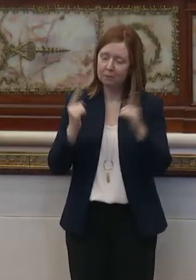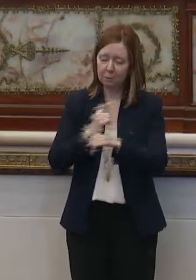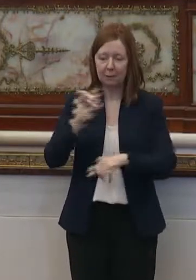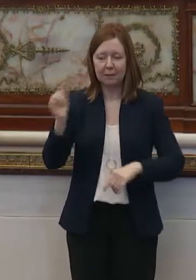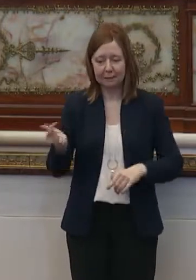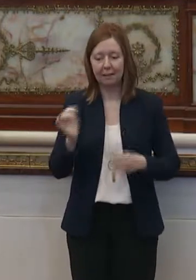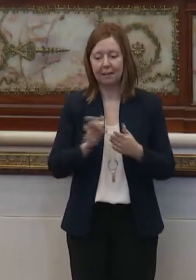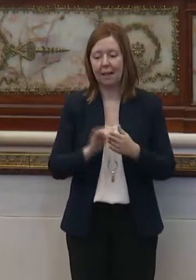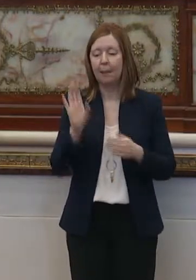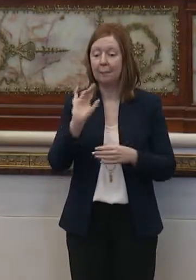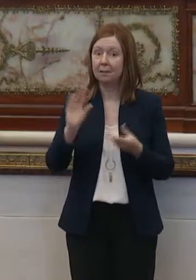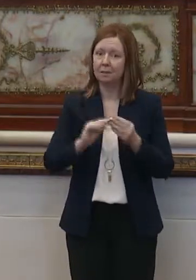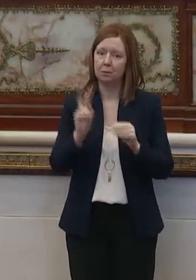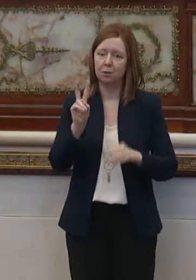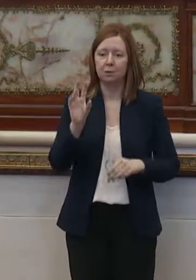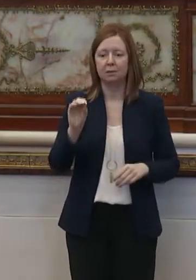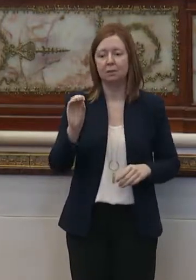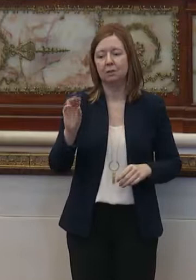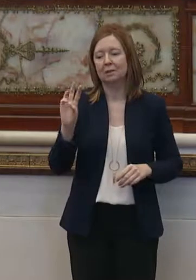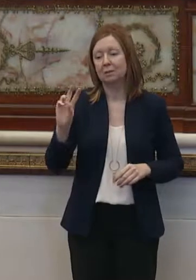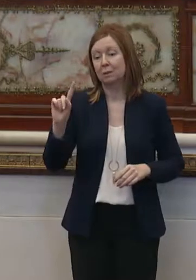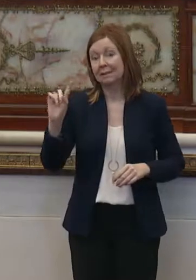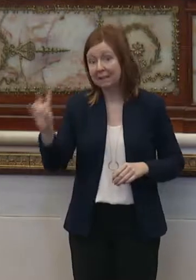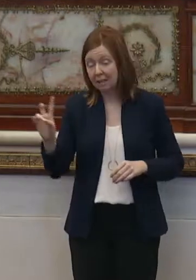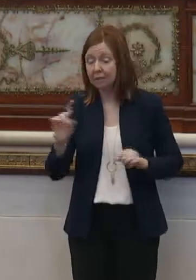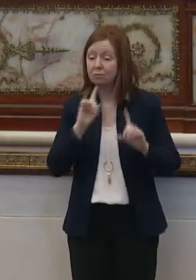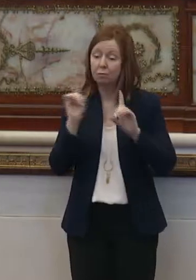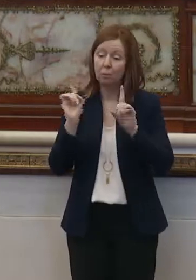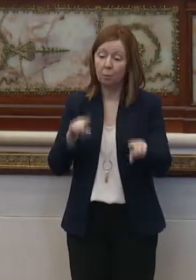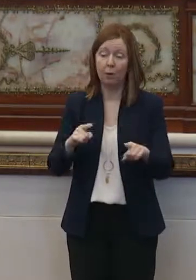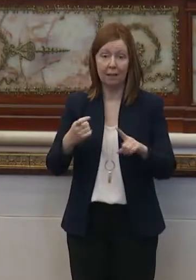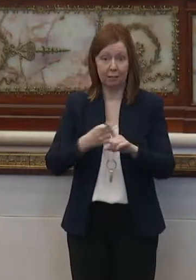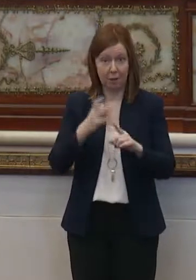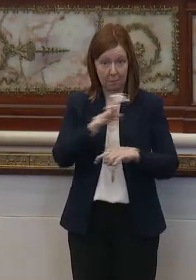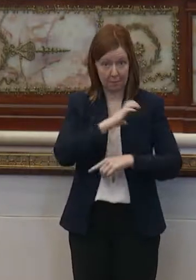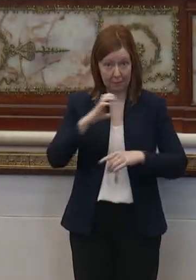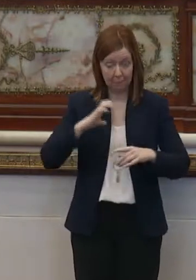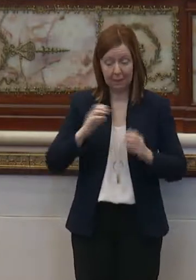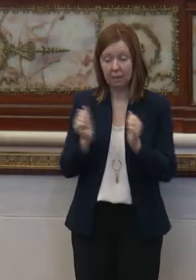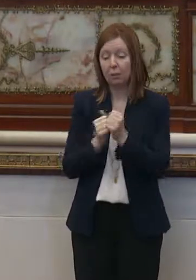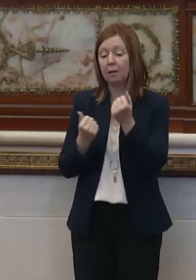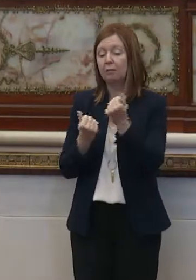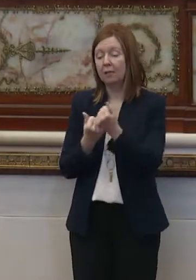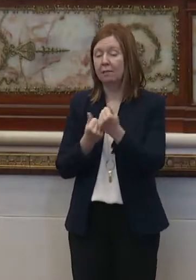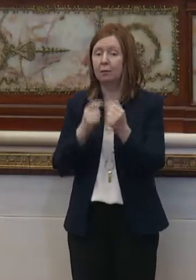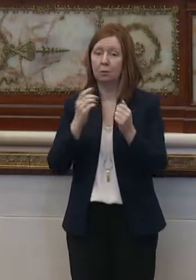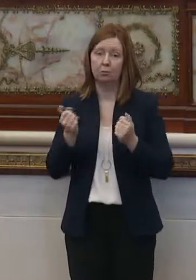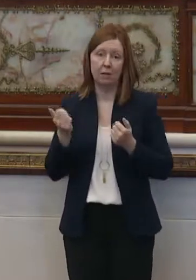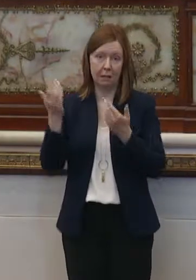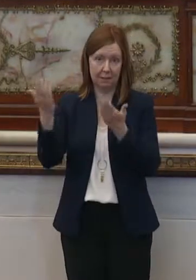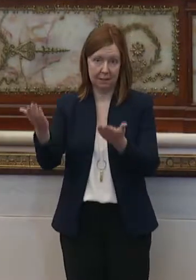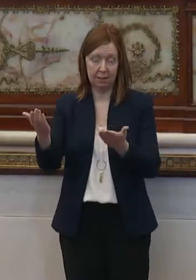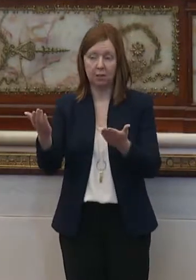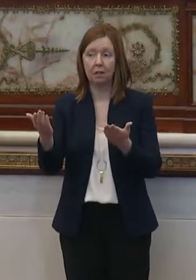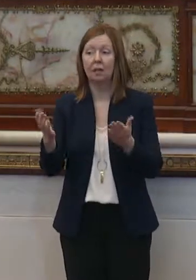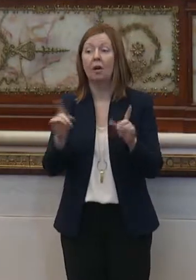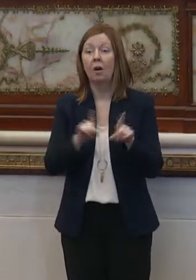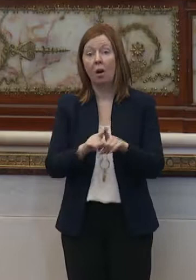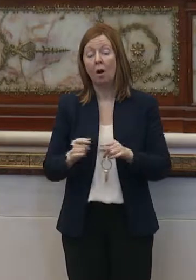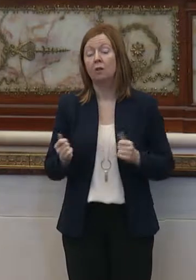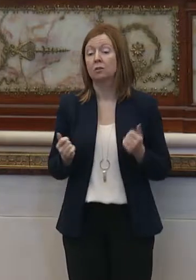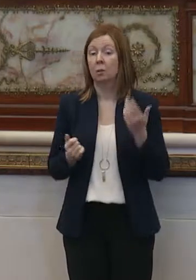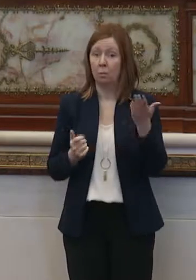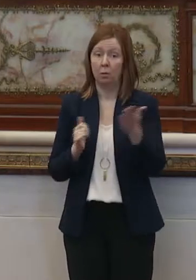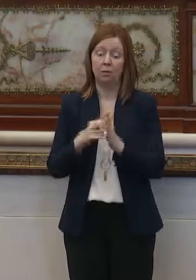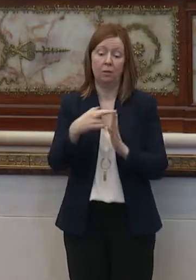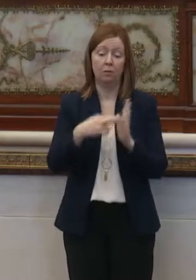properly seconded that bill number 200617 be reported from this committee with a favorable recommendation and further move that the